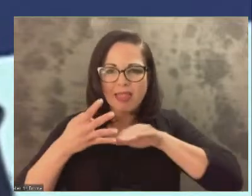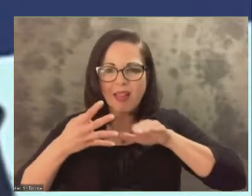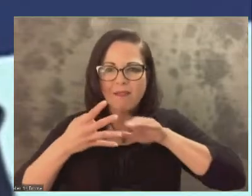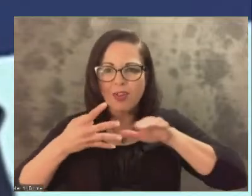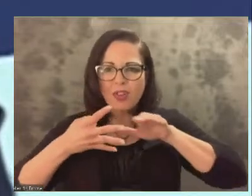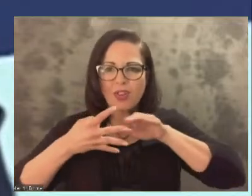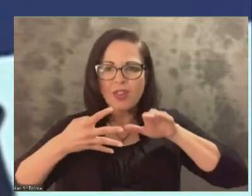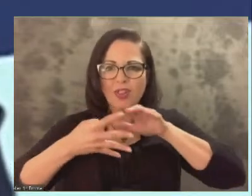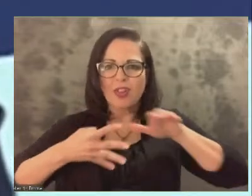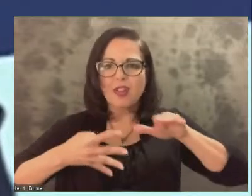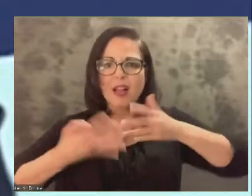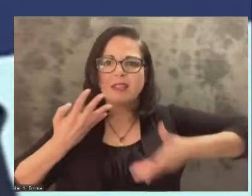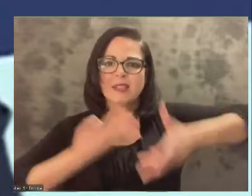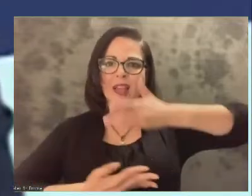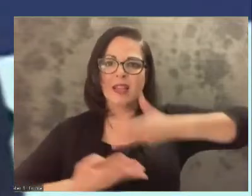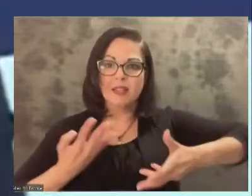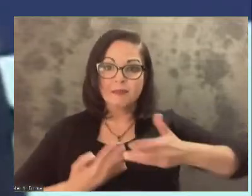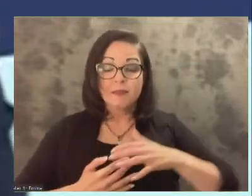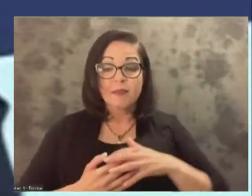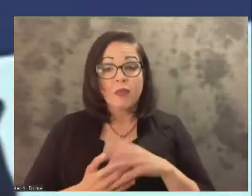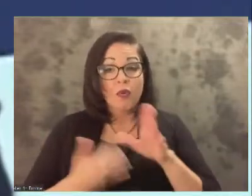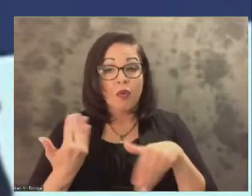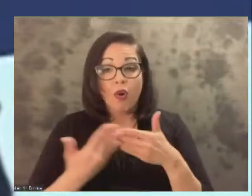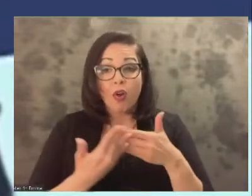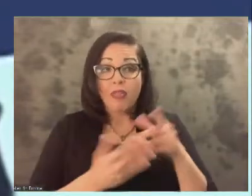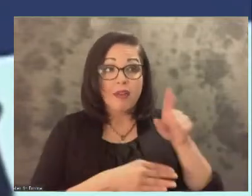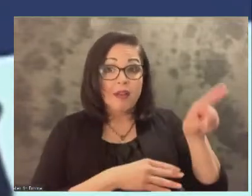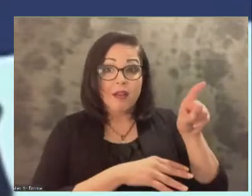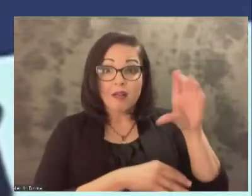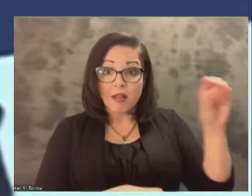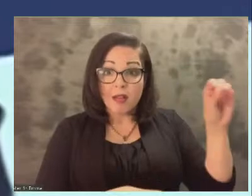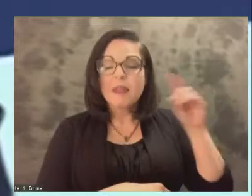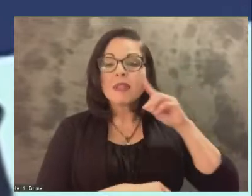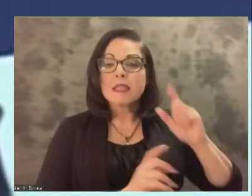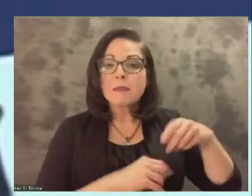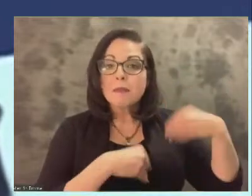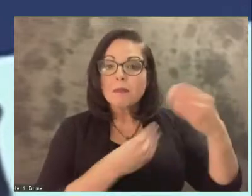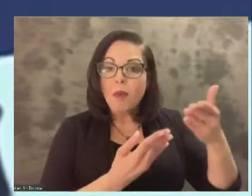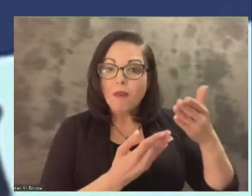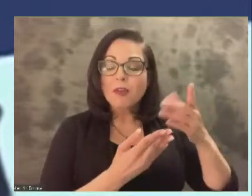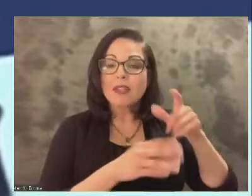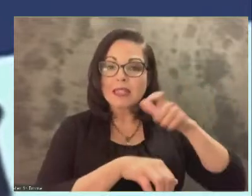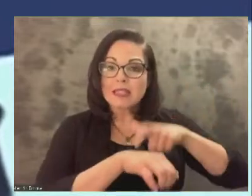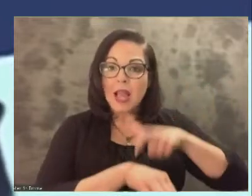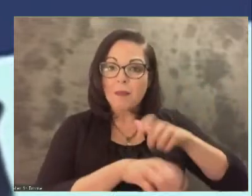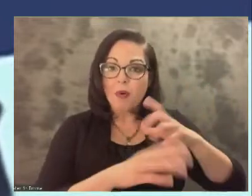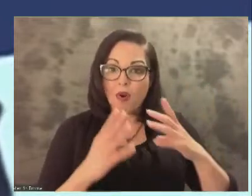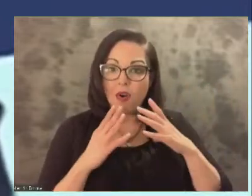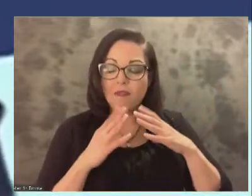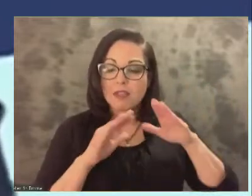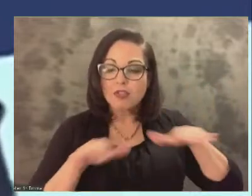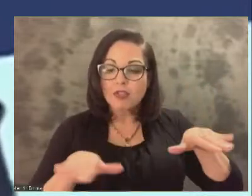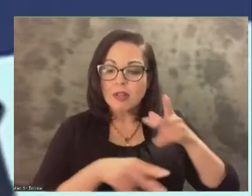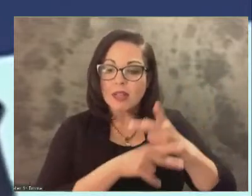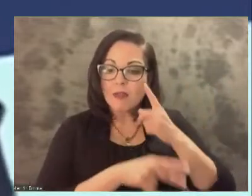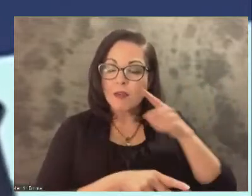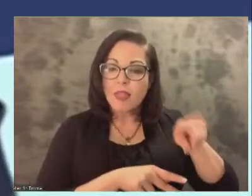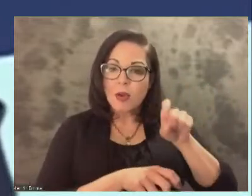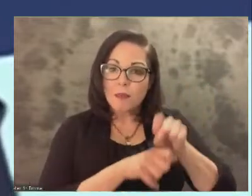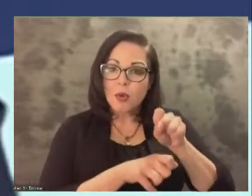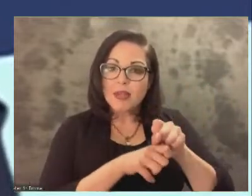society. All the employers who offered paid time off and childcare to their employees, public